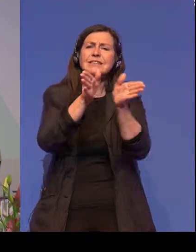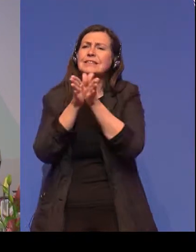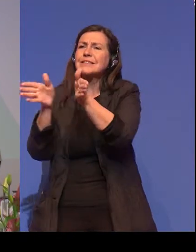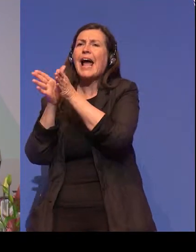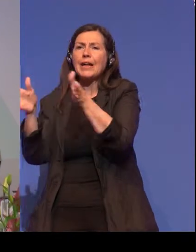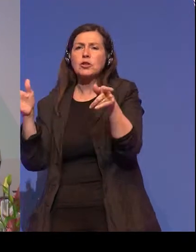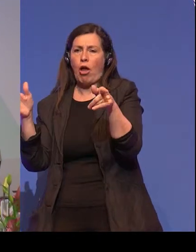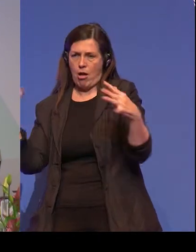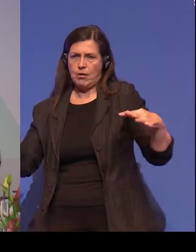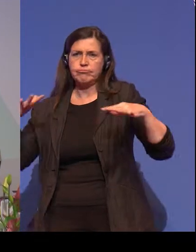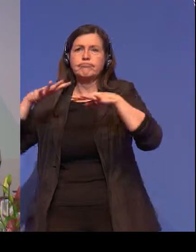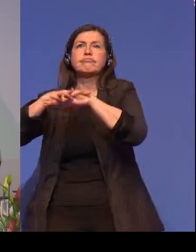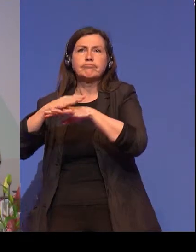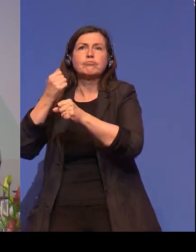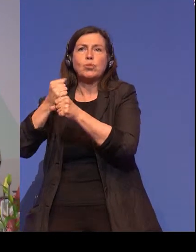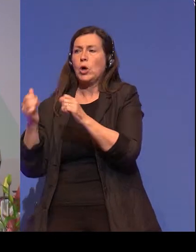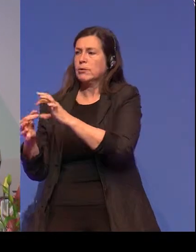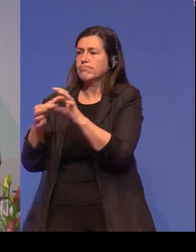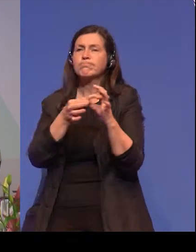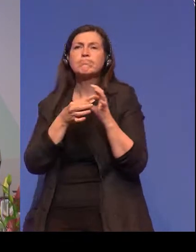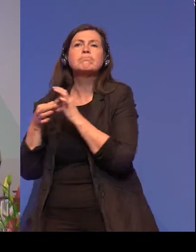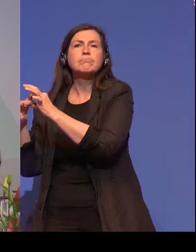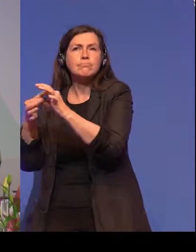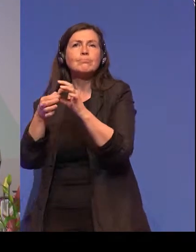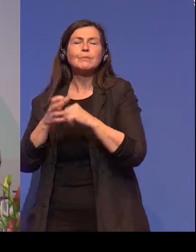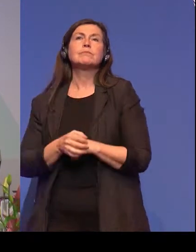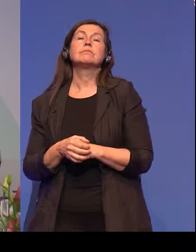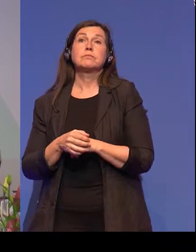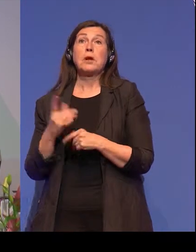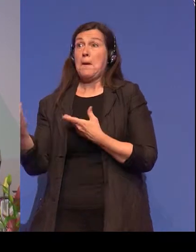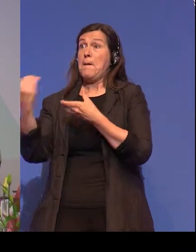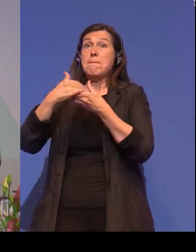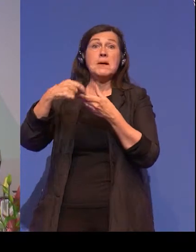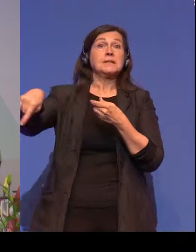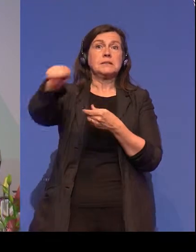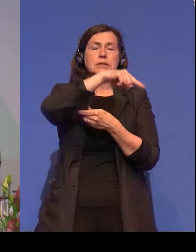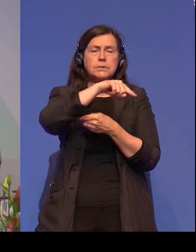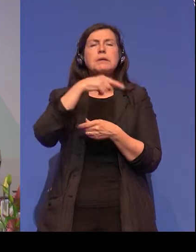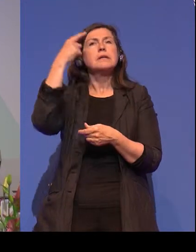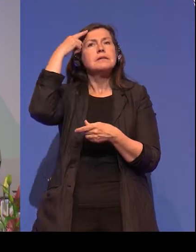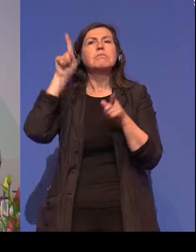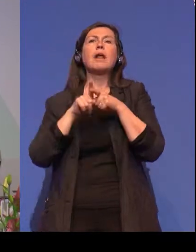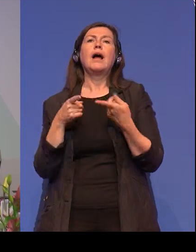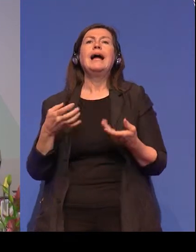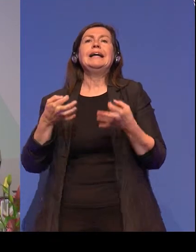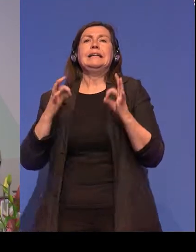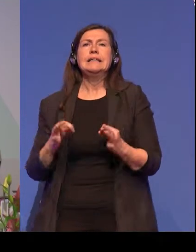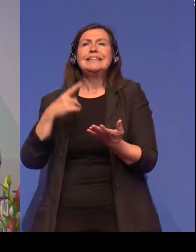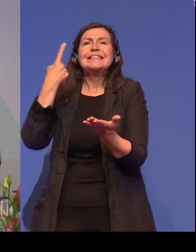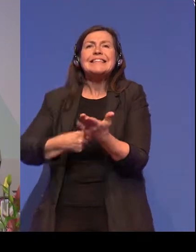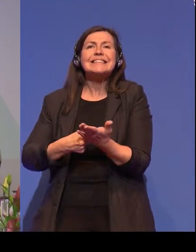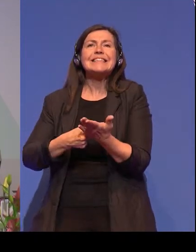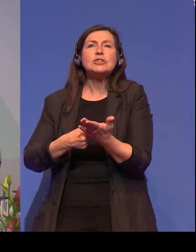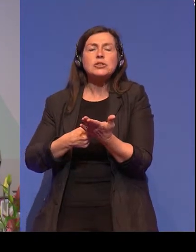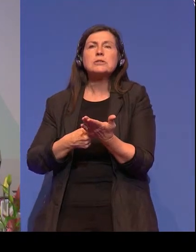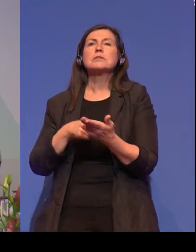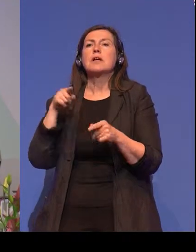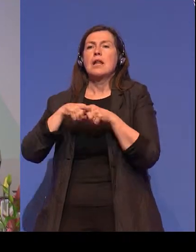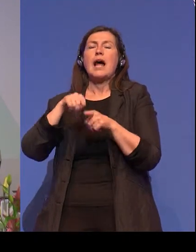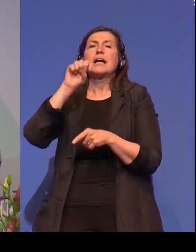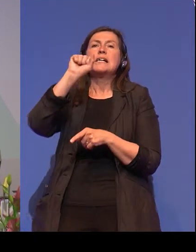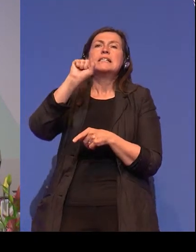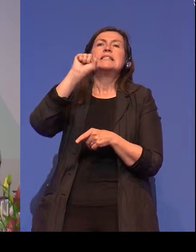priorities. Participants also considered evidence-based decision-making tools such as Sao Tome and